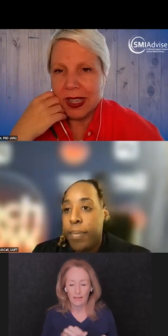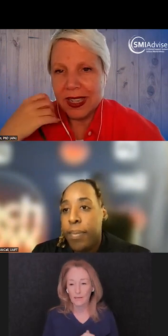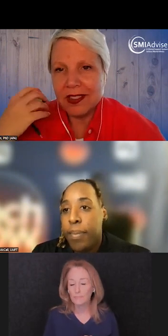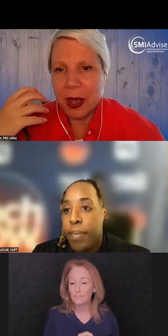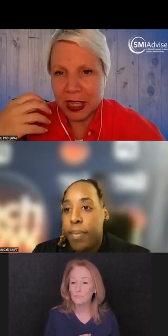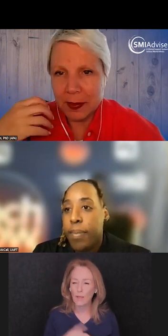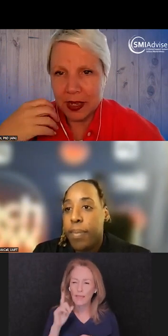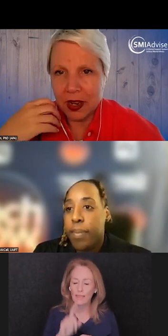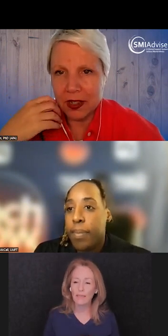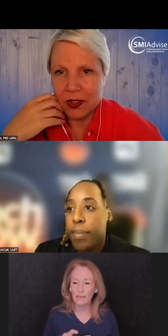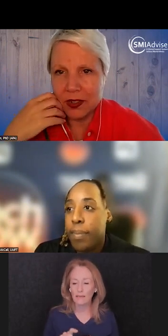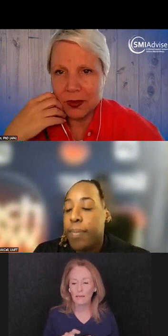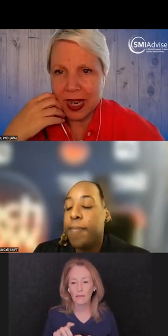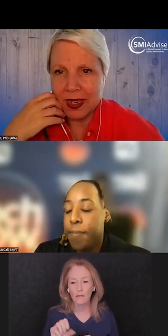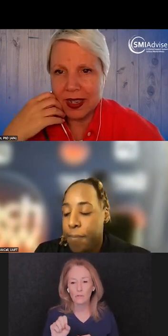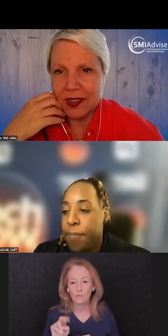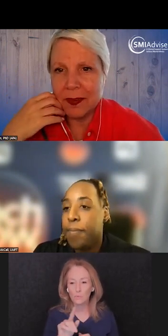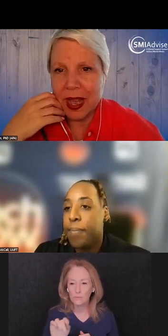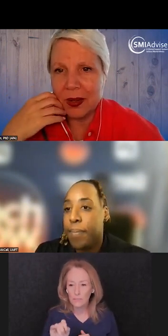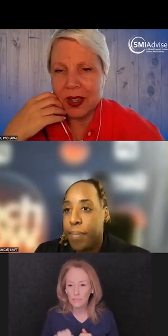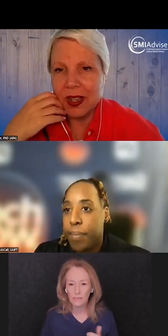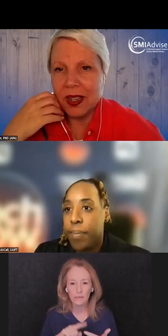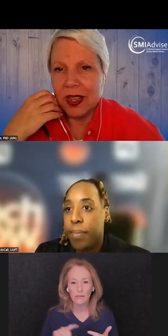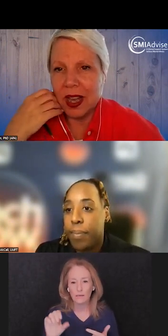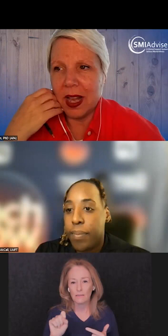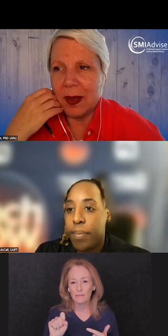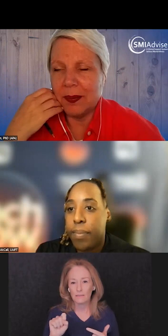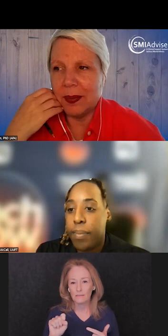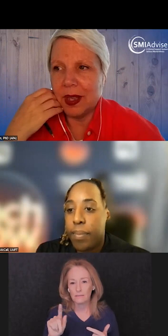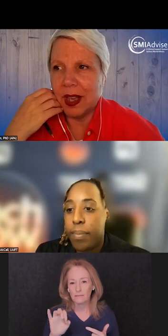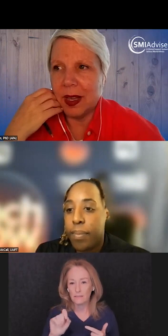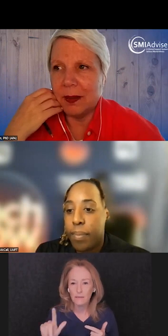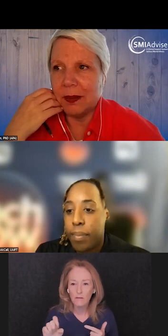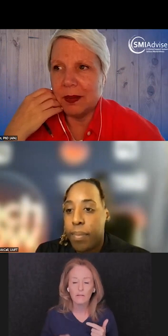call, it is about keeping it honest, right? It is about